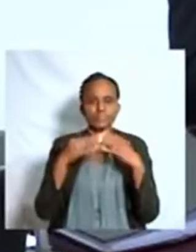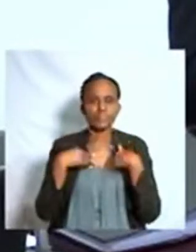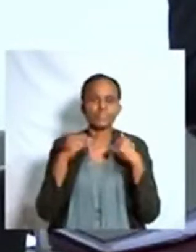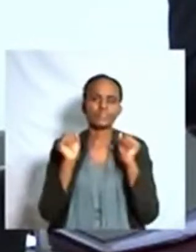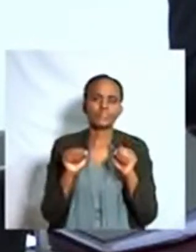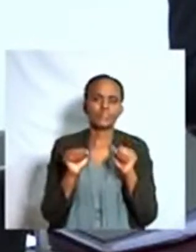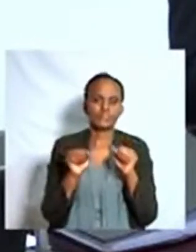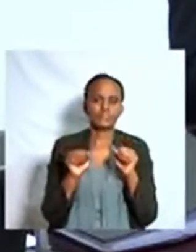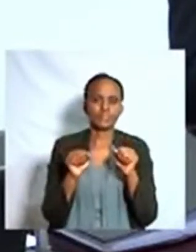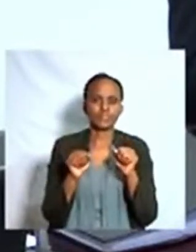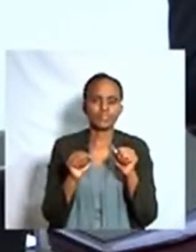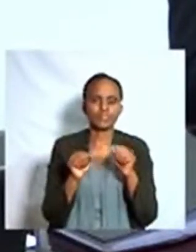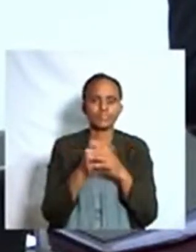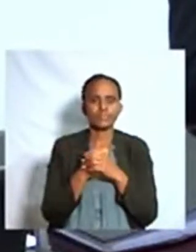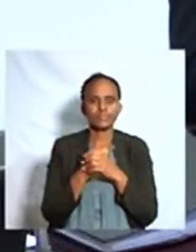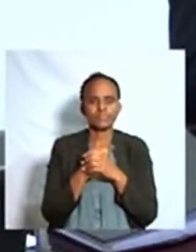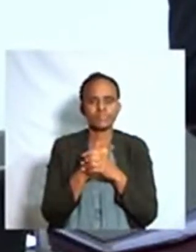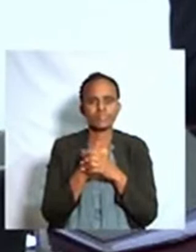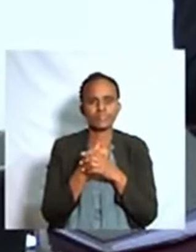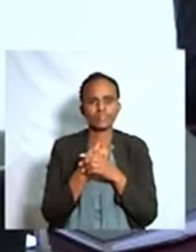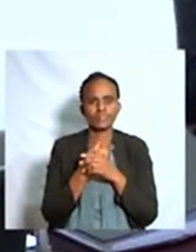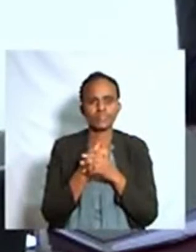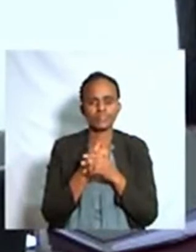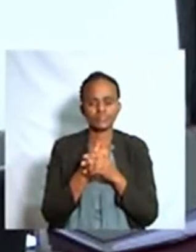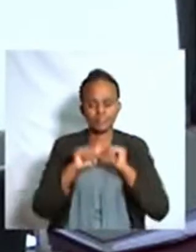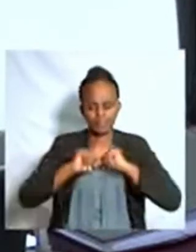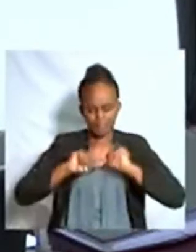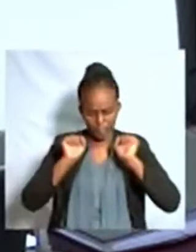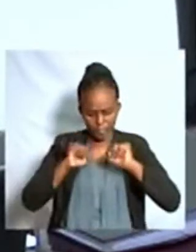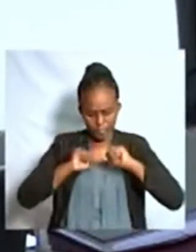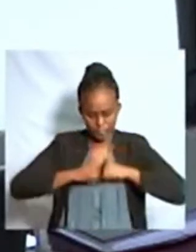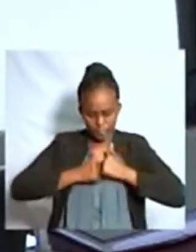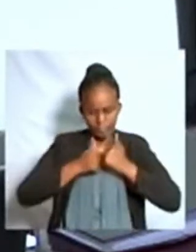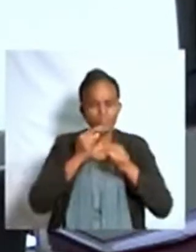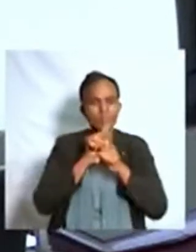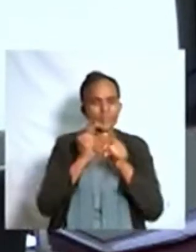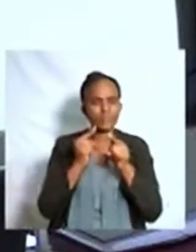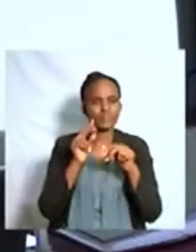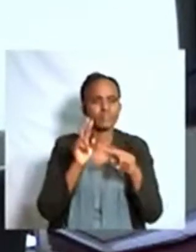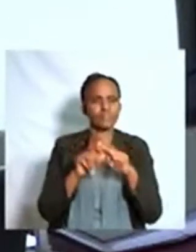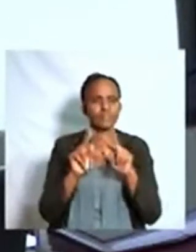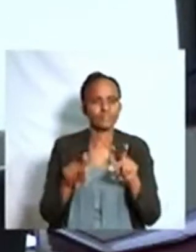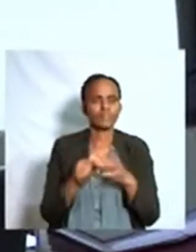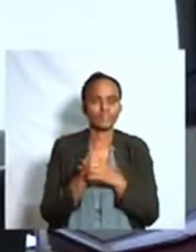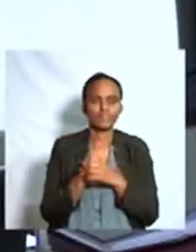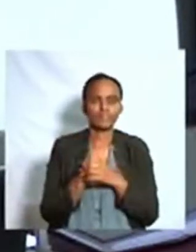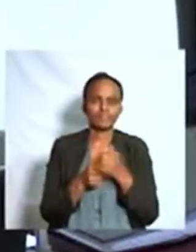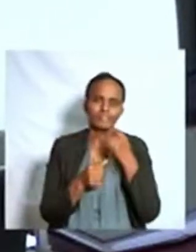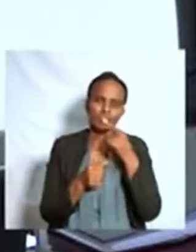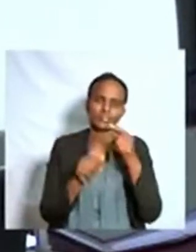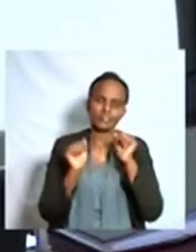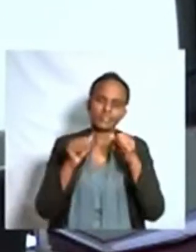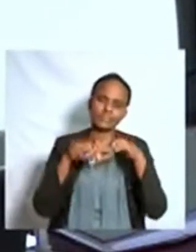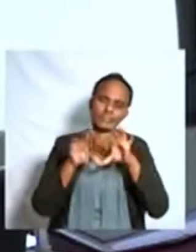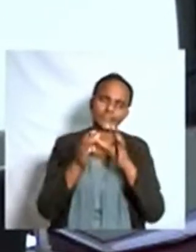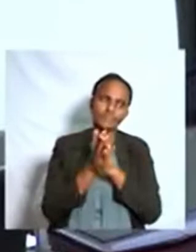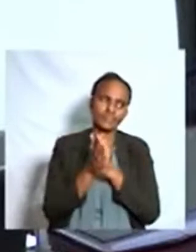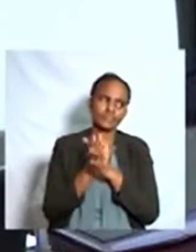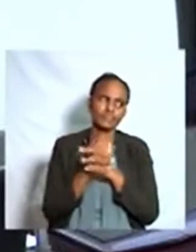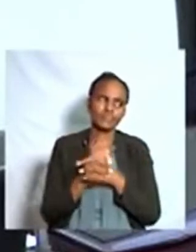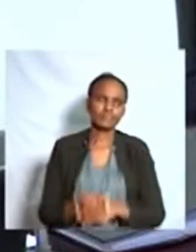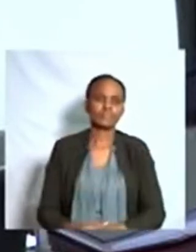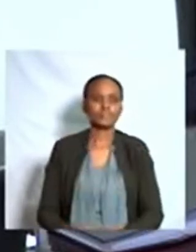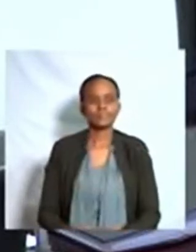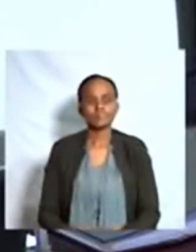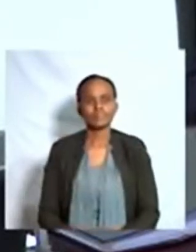you were compromised. That we can just do an overpayment. Sure. And then you can say, let's go ahead. Yes.